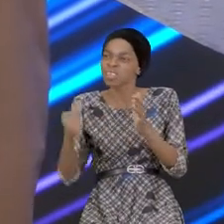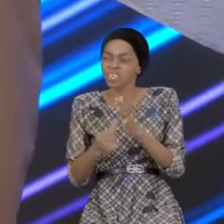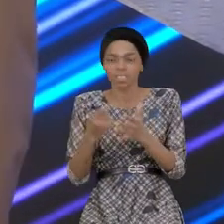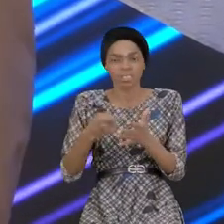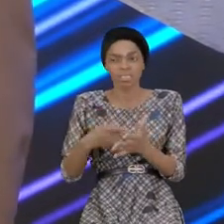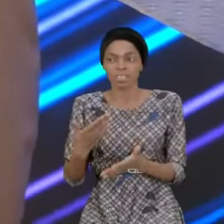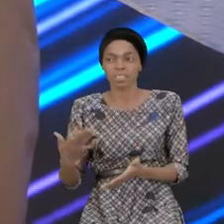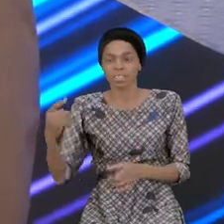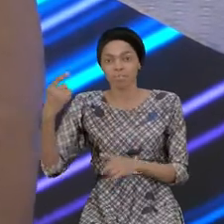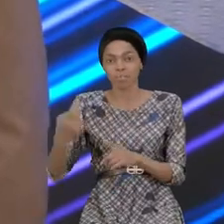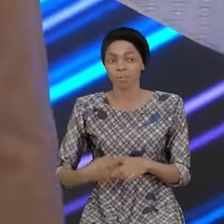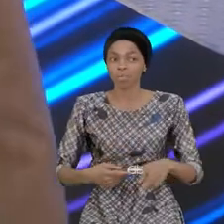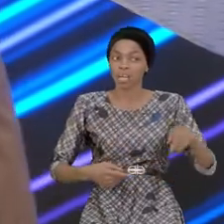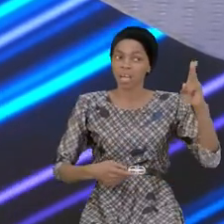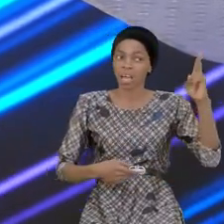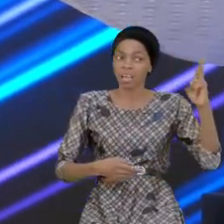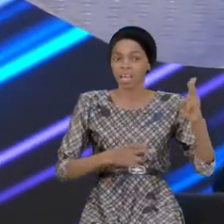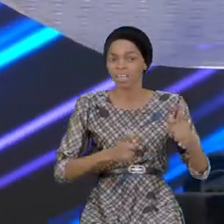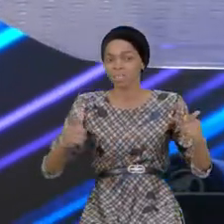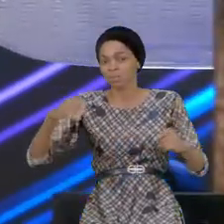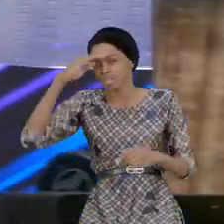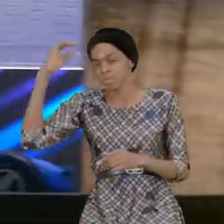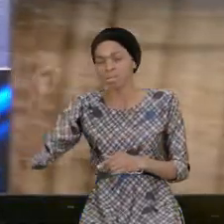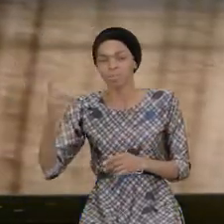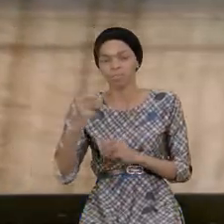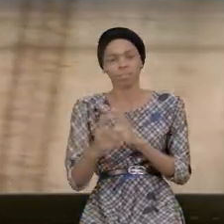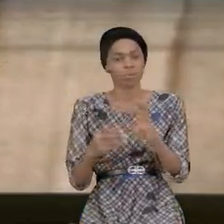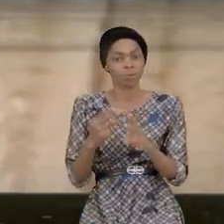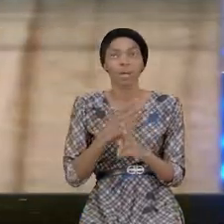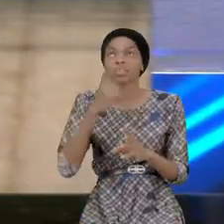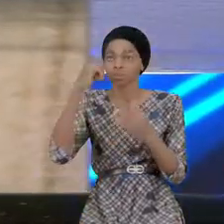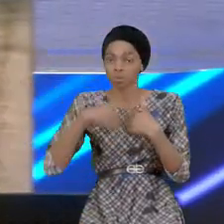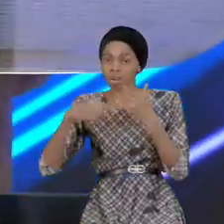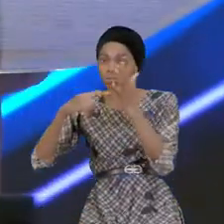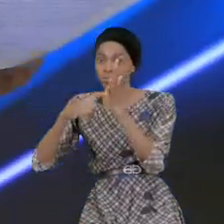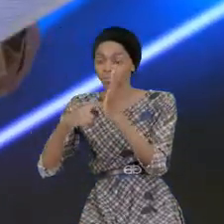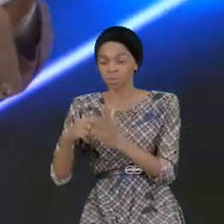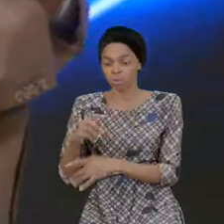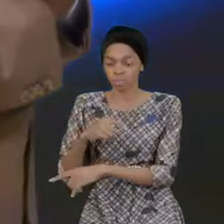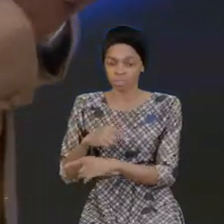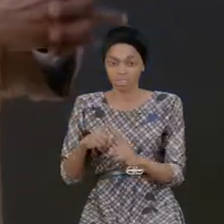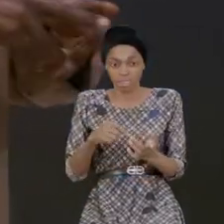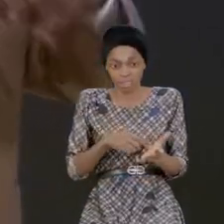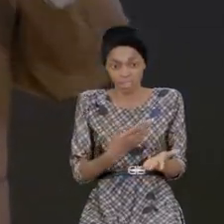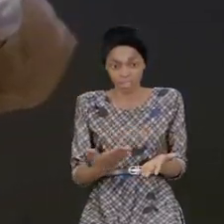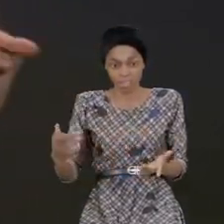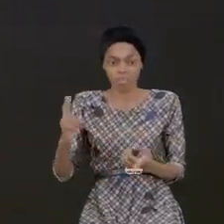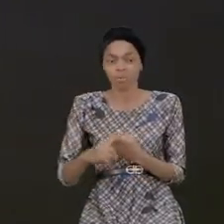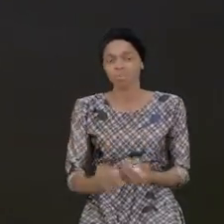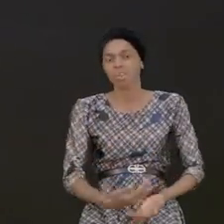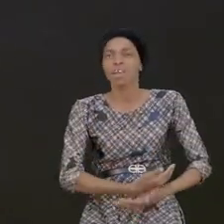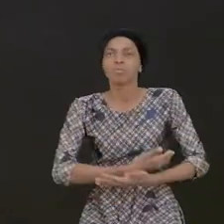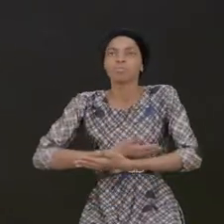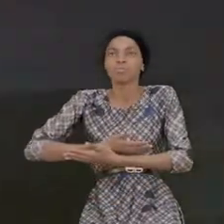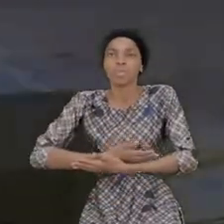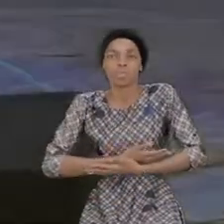and the great men of the world, and you have revealed them unto babes. For so it seemeth right